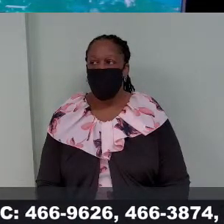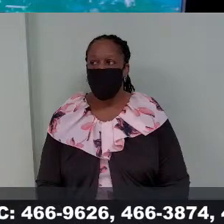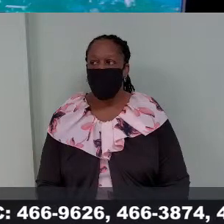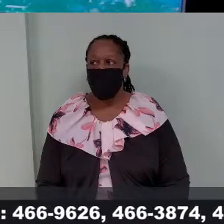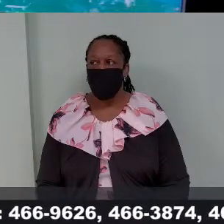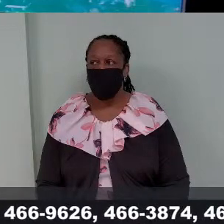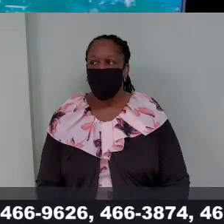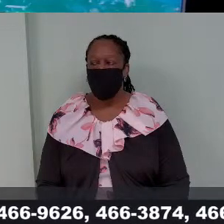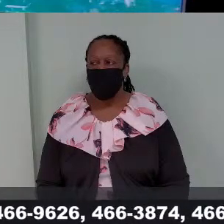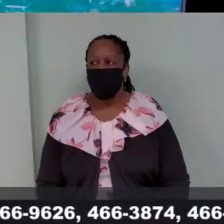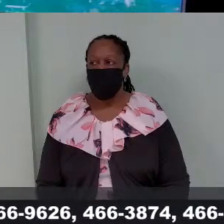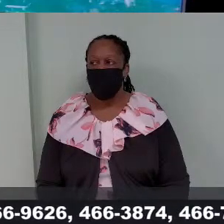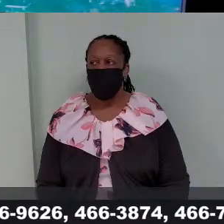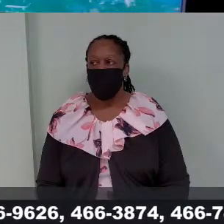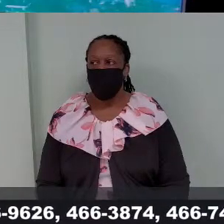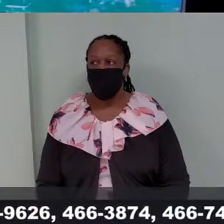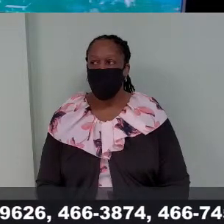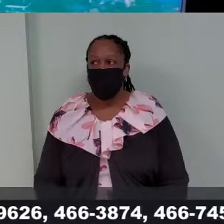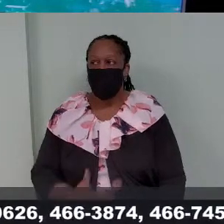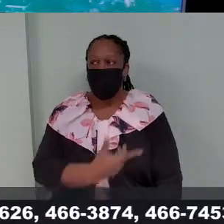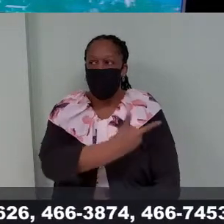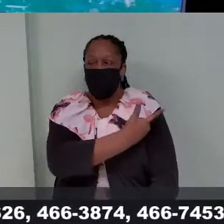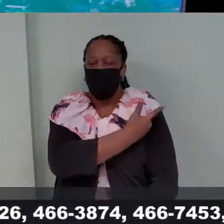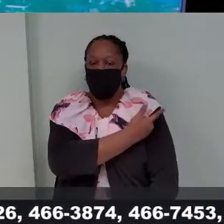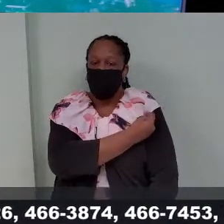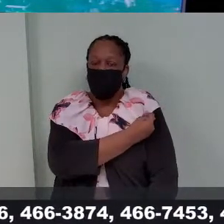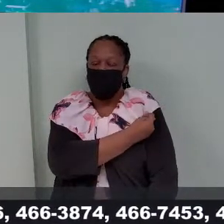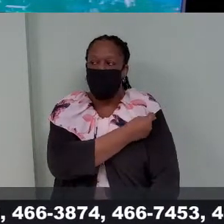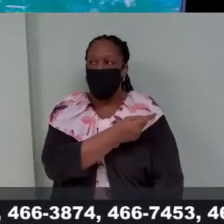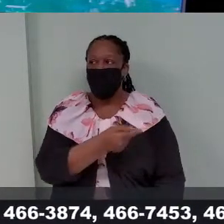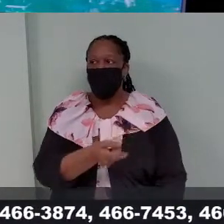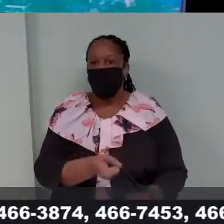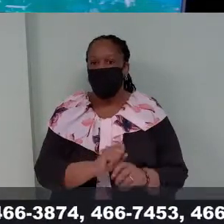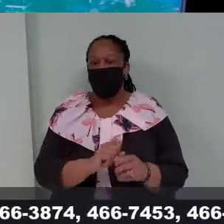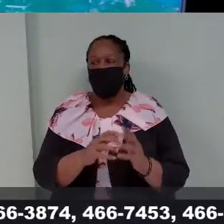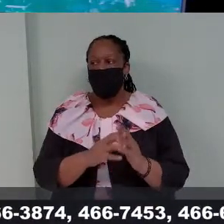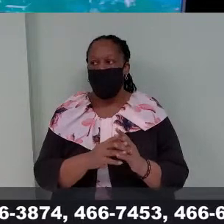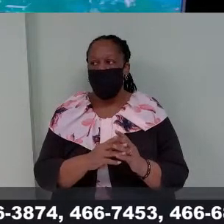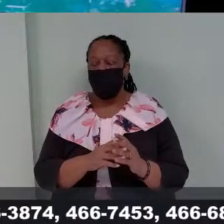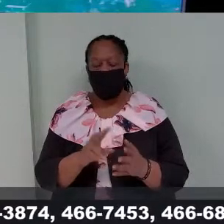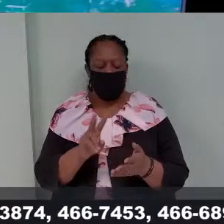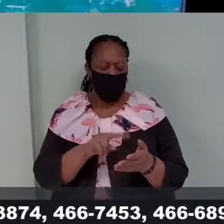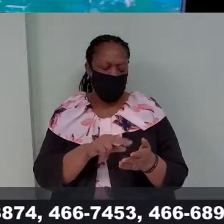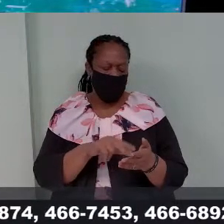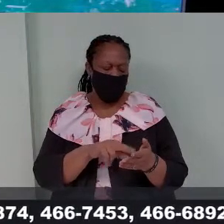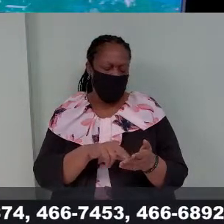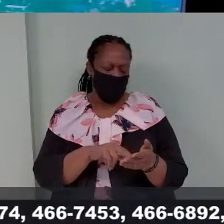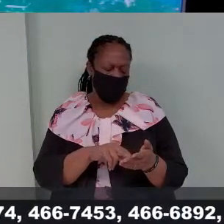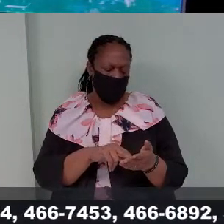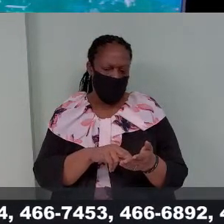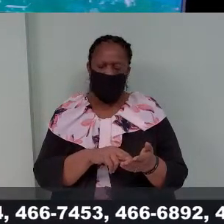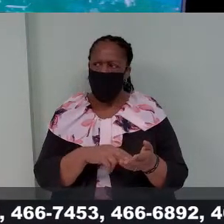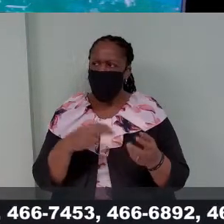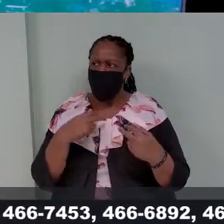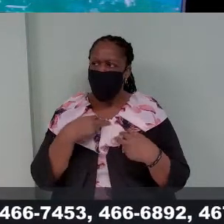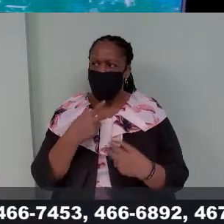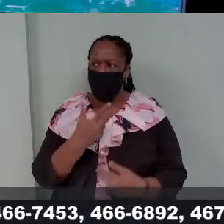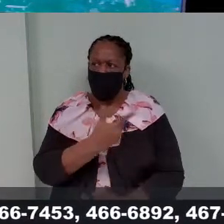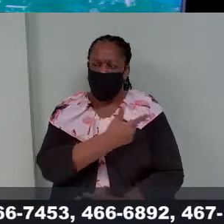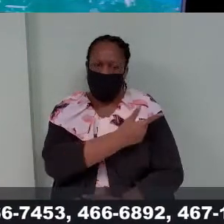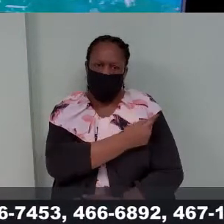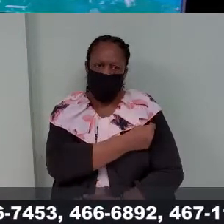the vaccine from Pfizer. I read recently of a vaccine that was more than